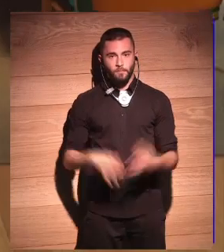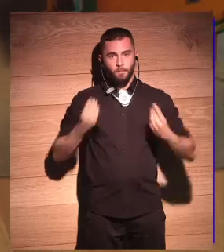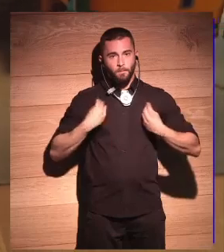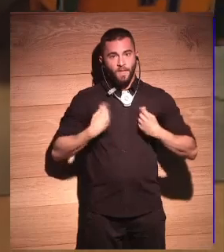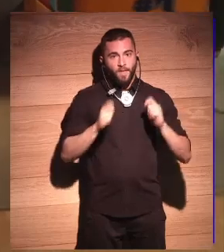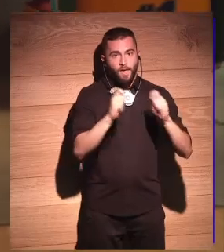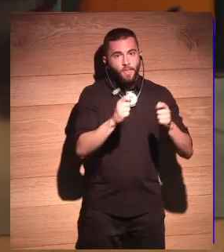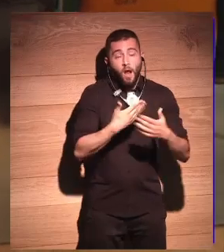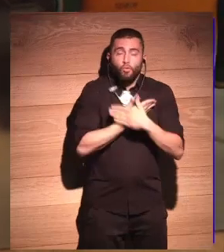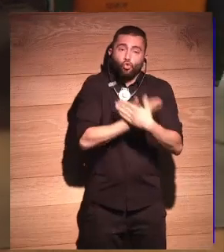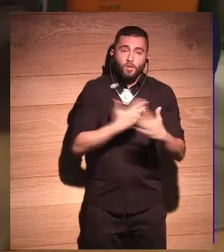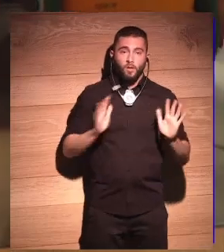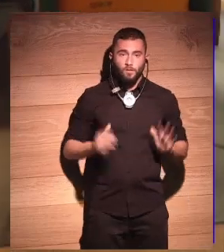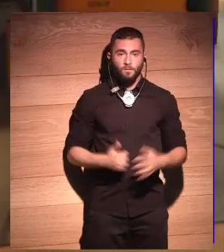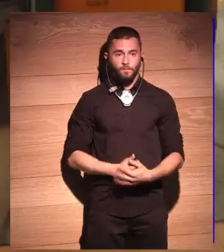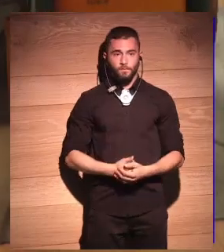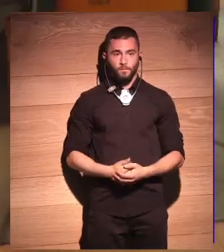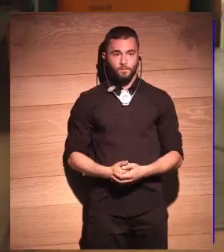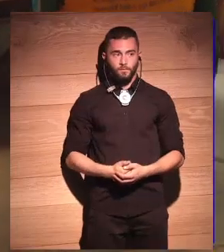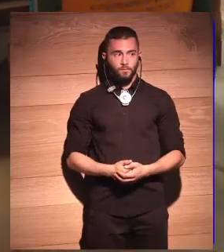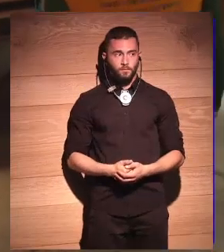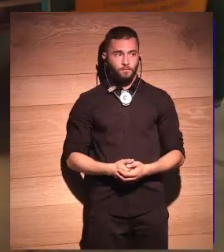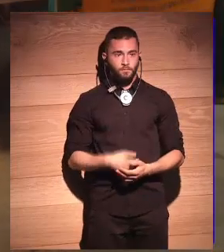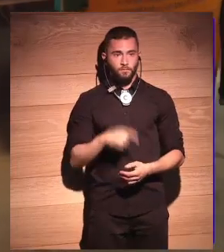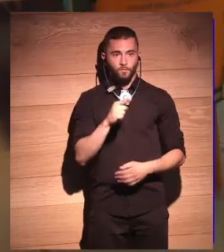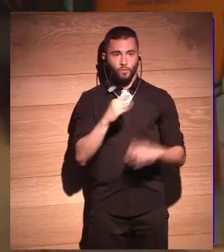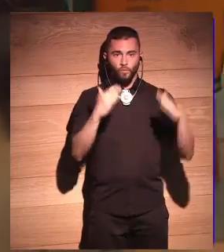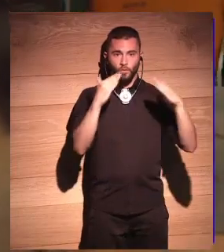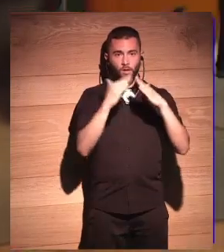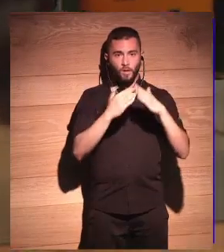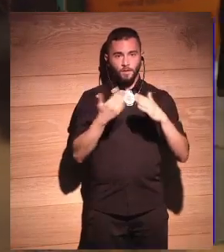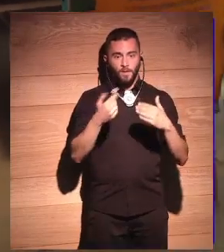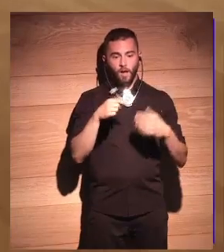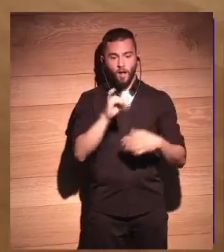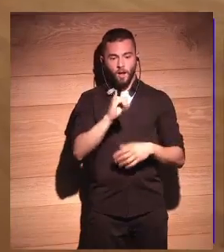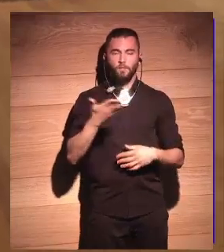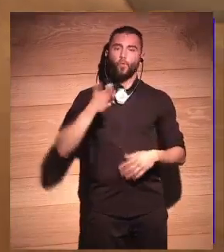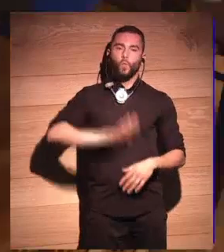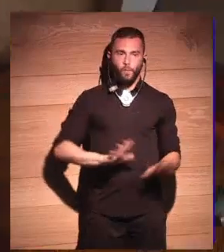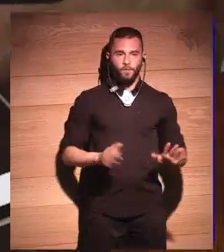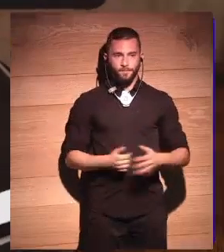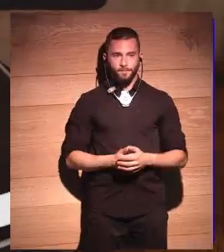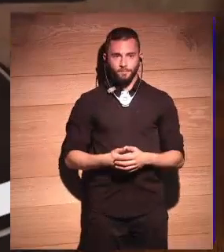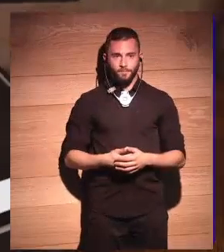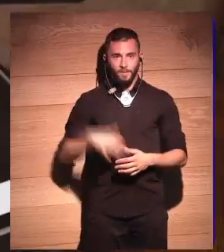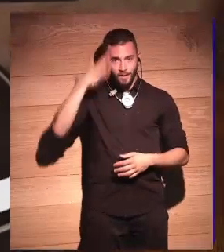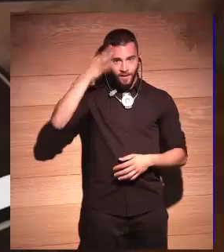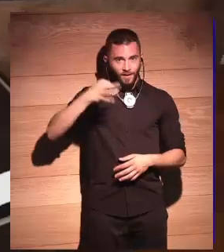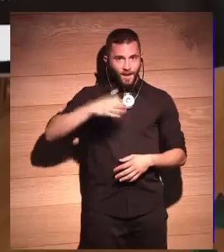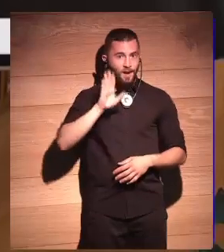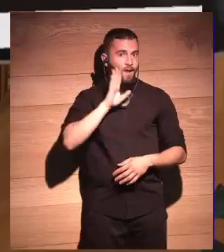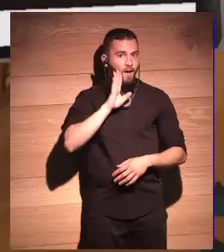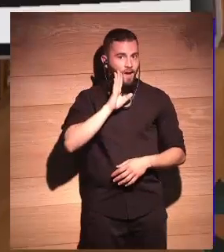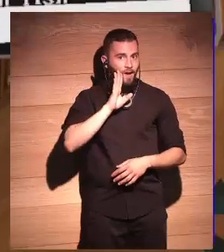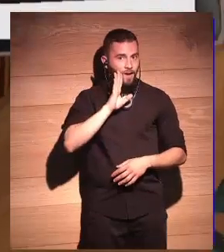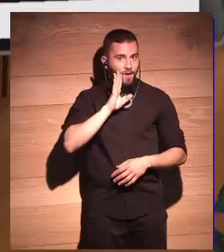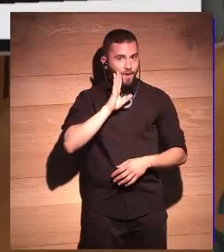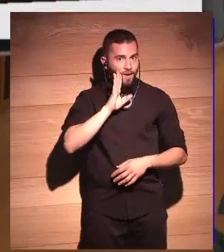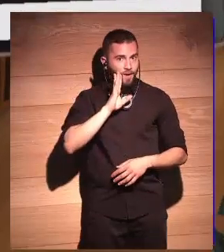Oh, thank God, you're home. Okay, good. Look, you're not gonna believe this. Don't go in the garage.